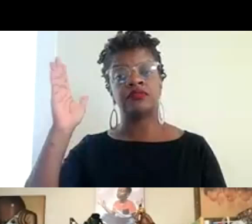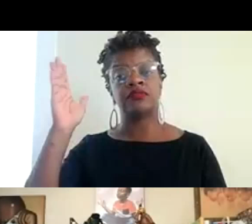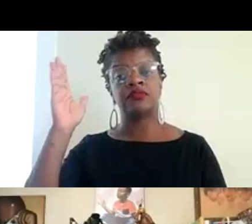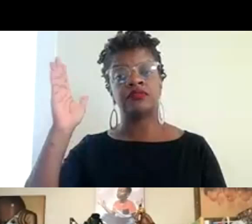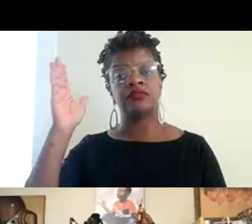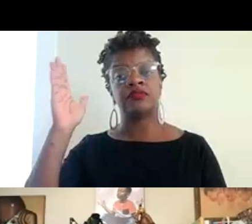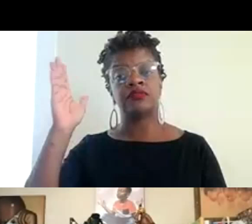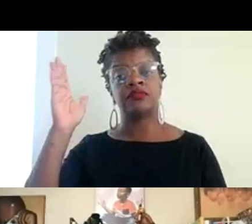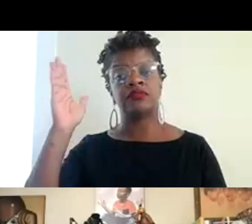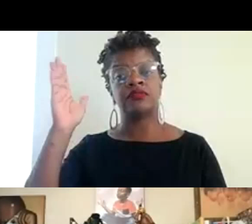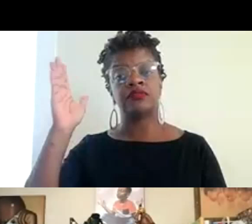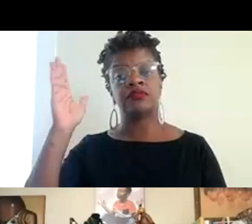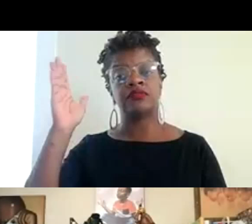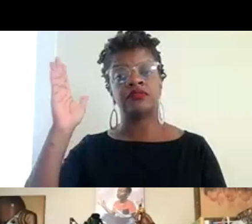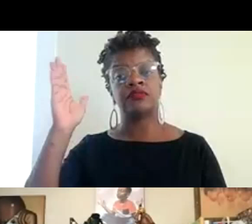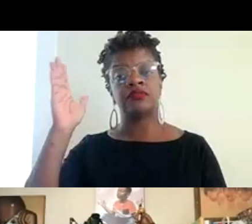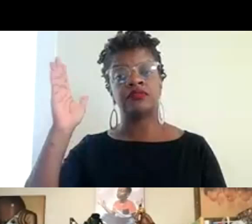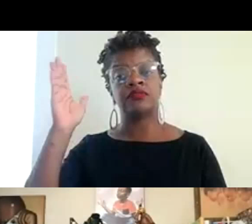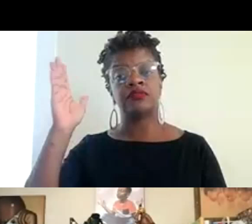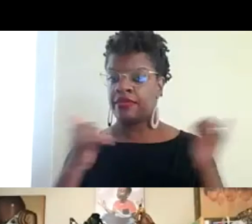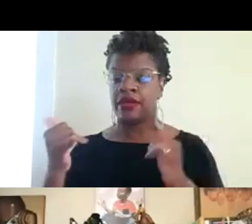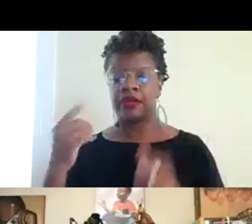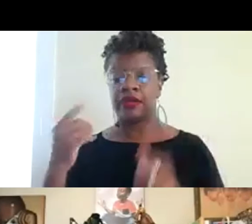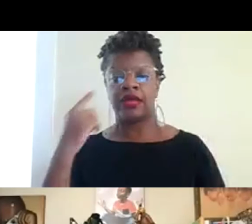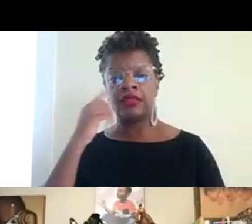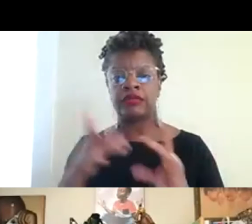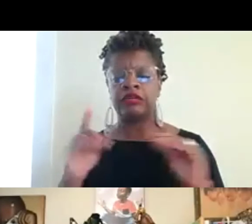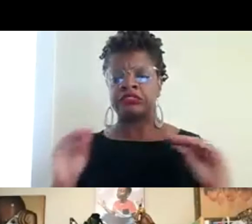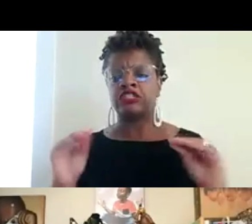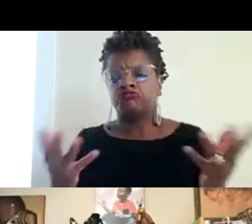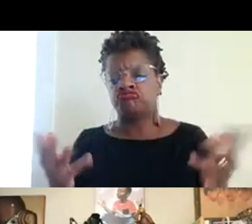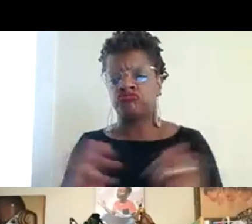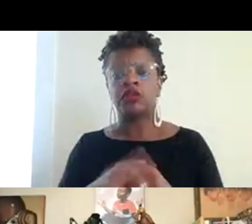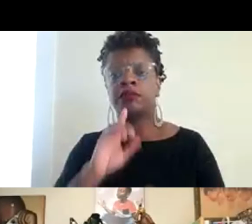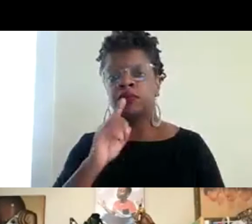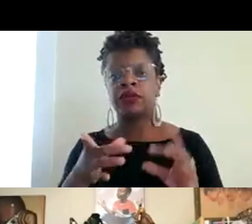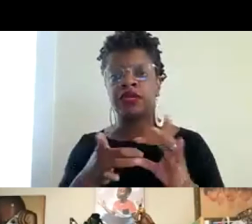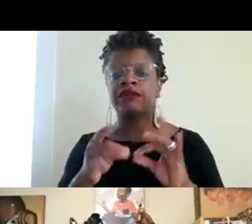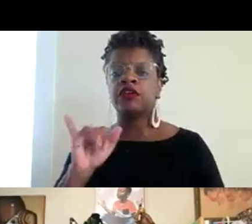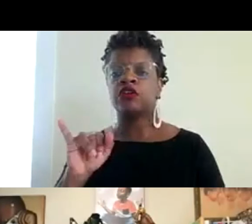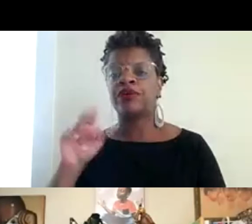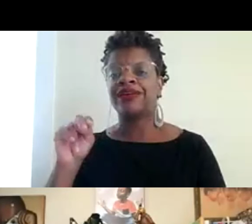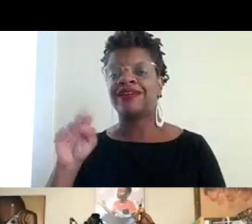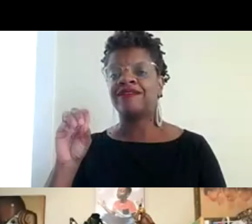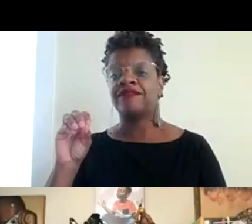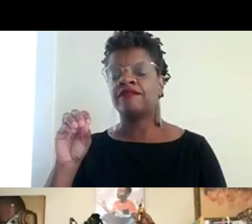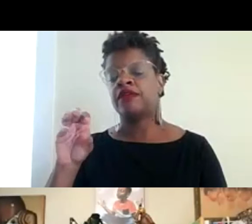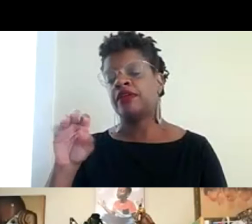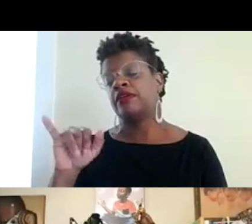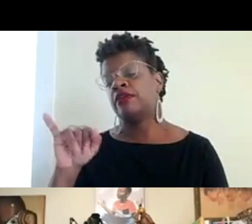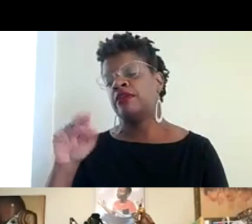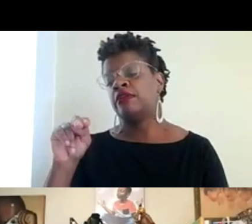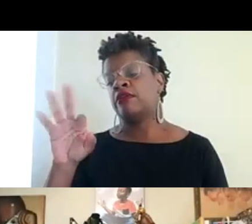of play, but after reviewing carefully your infographic that was developed and so